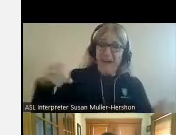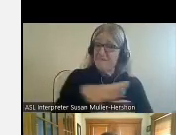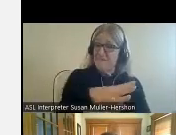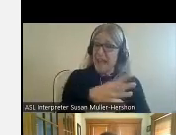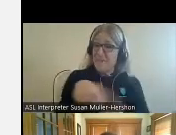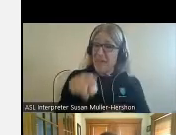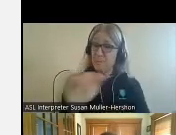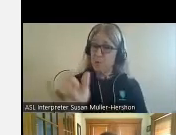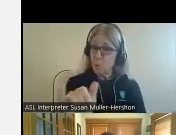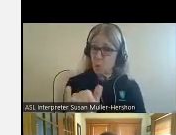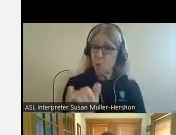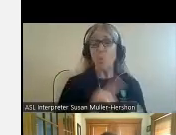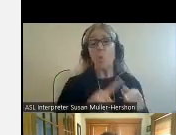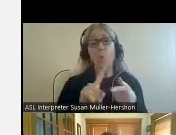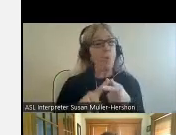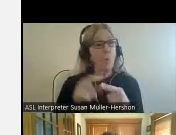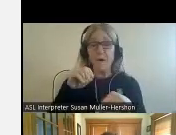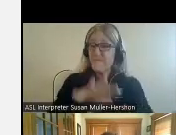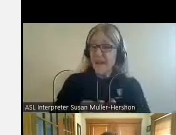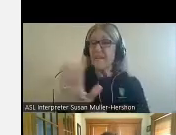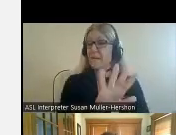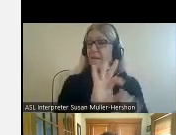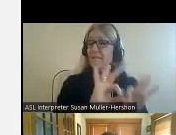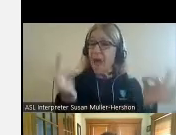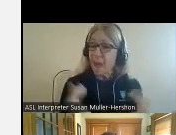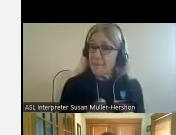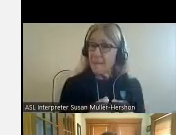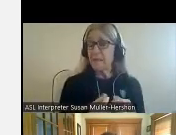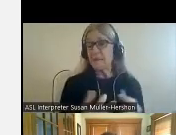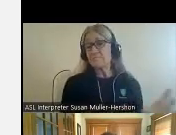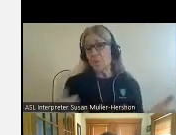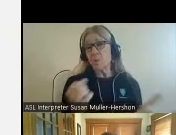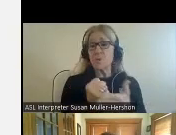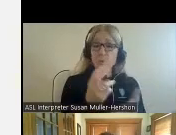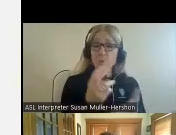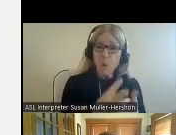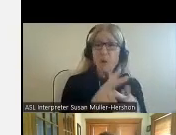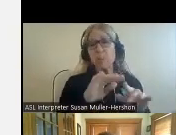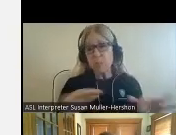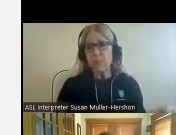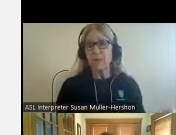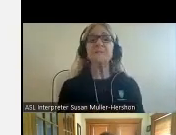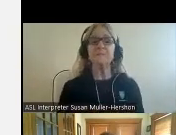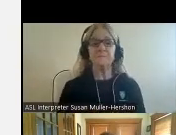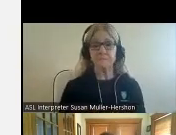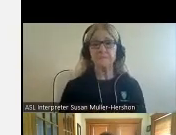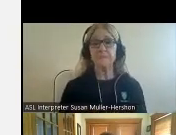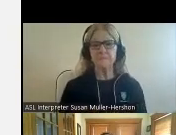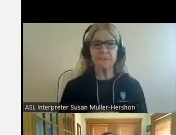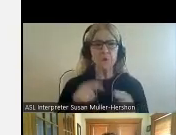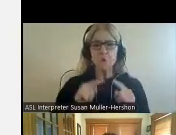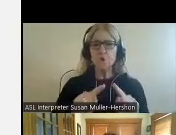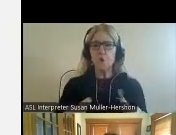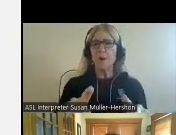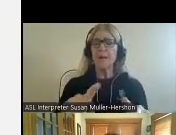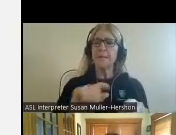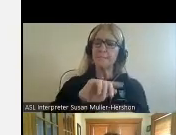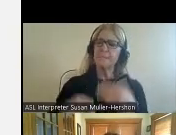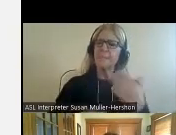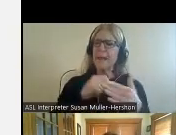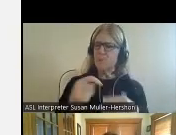know someone in their family or social network who has been impacted. In terms of sort of this period of the pandemic